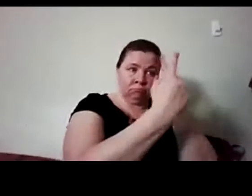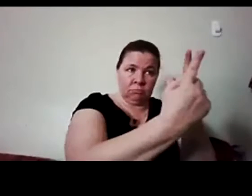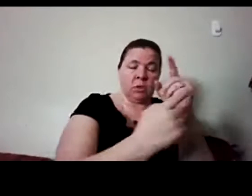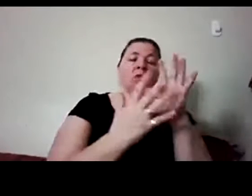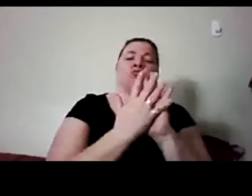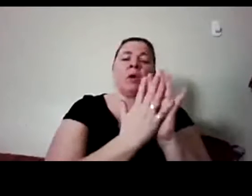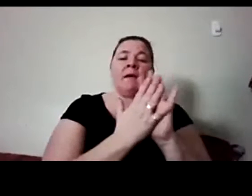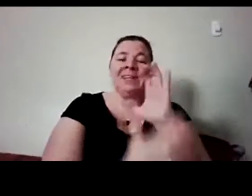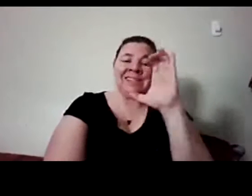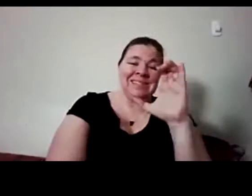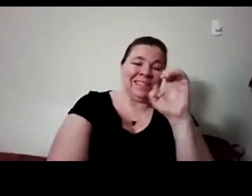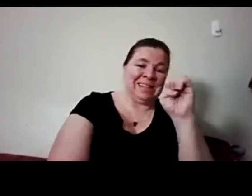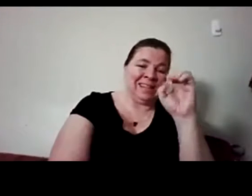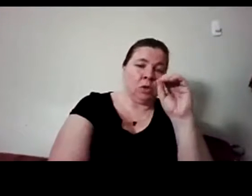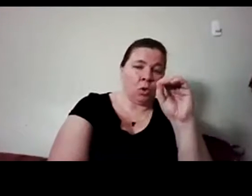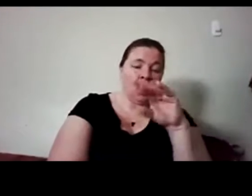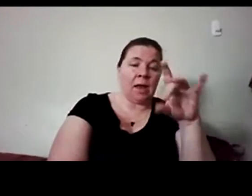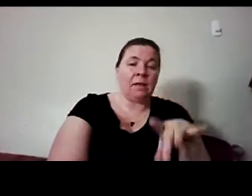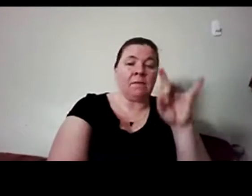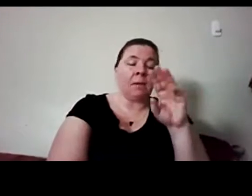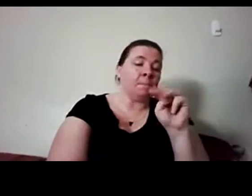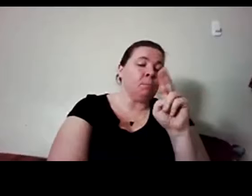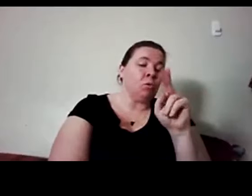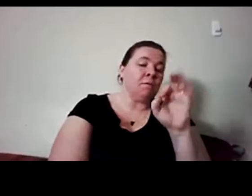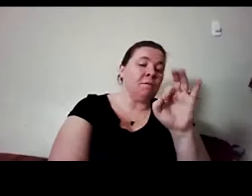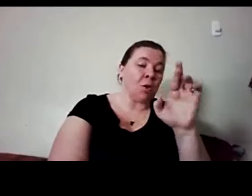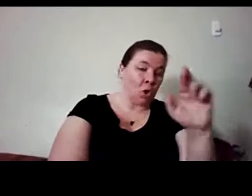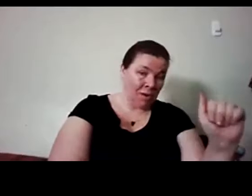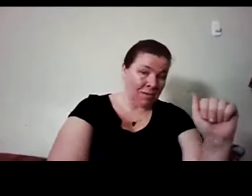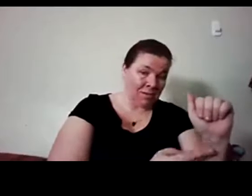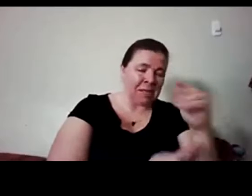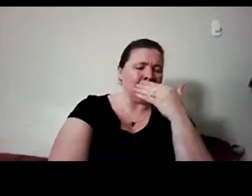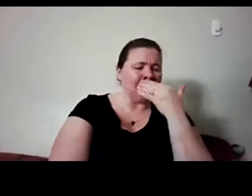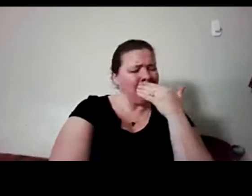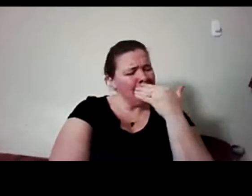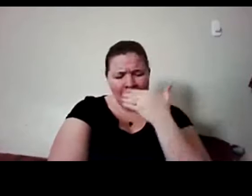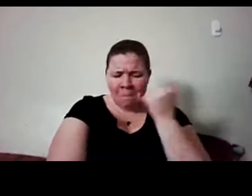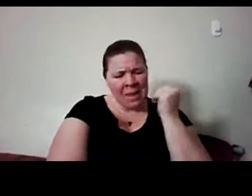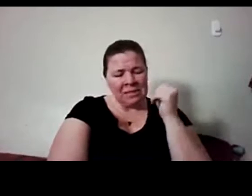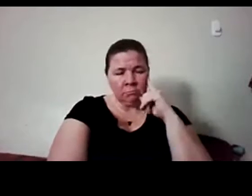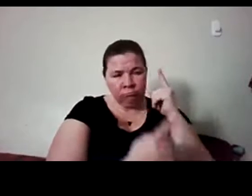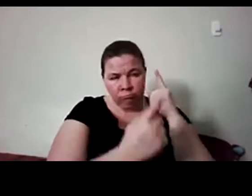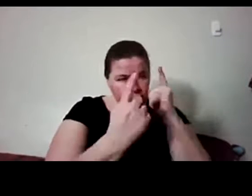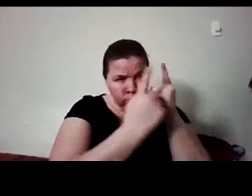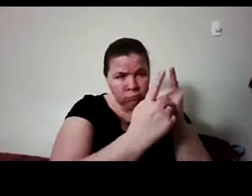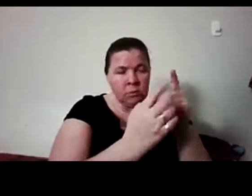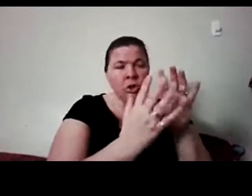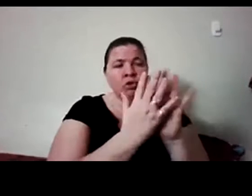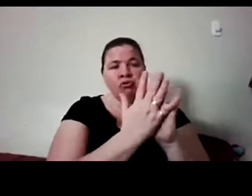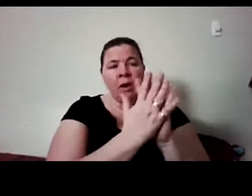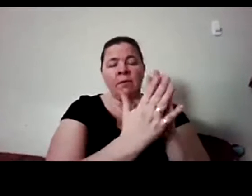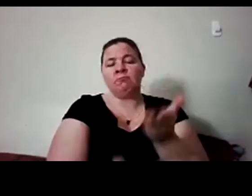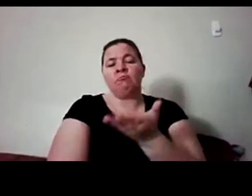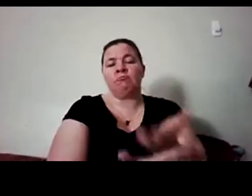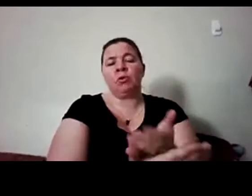Our CEO and founder, Mr. Mufareh, is the best in targeted traffic. He proved